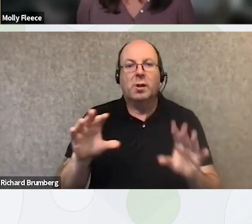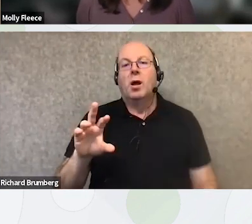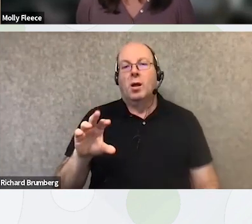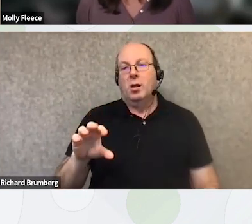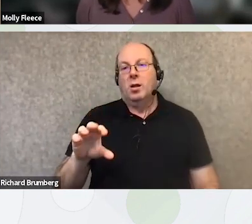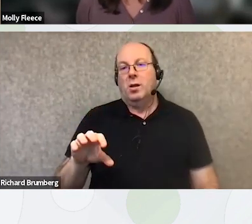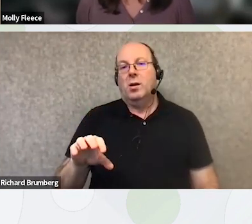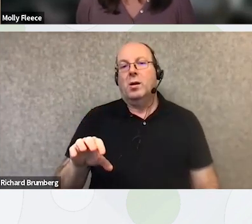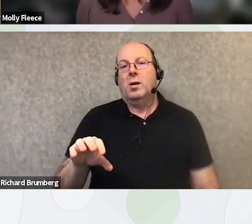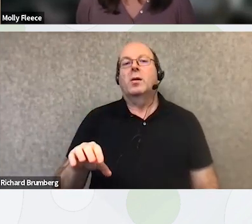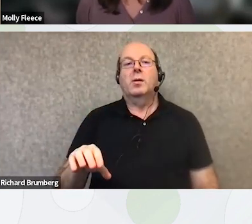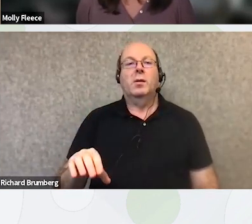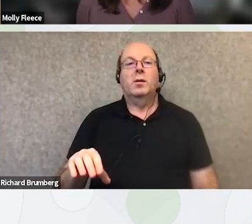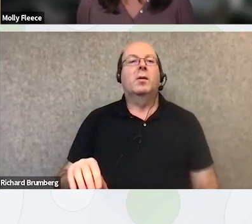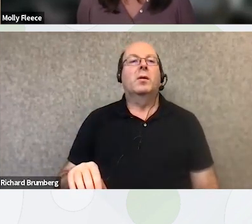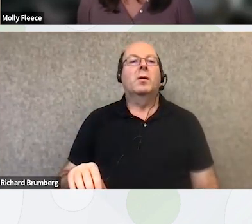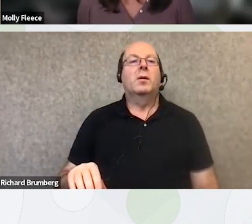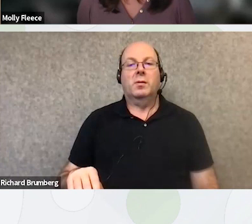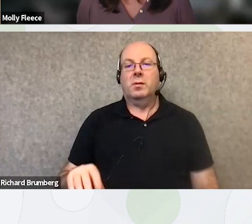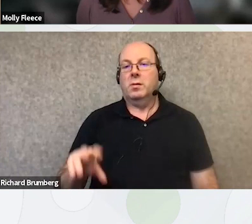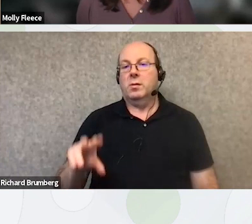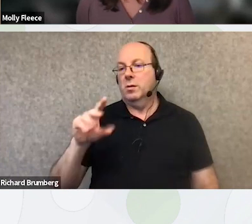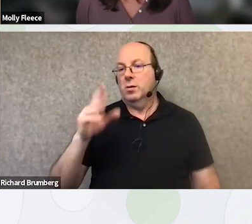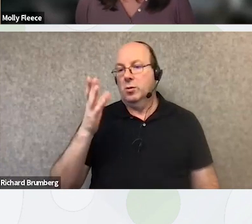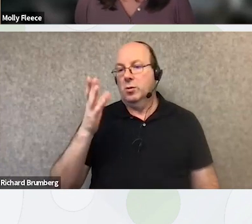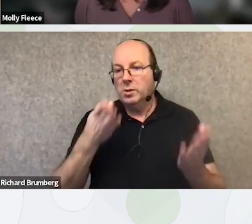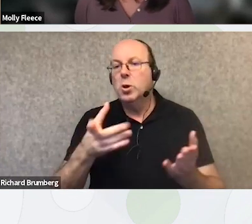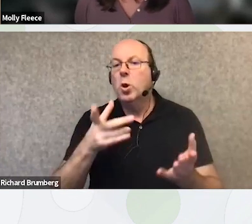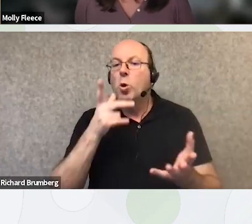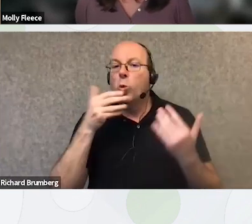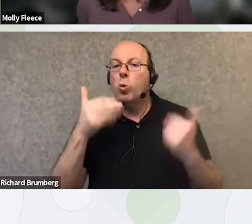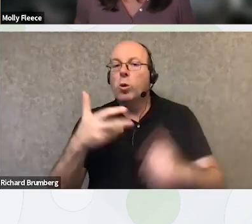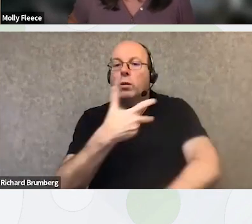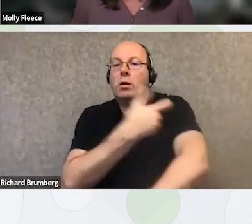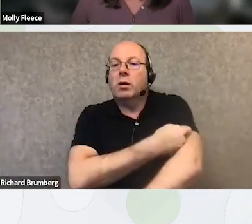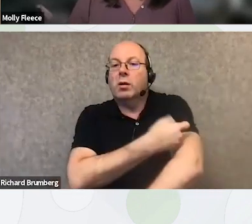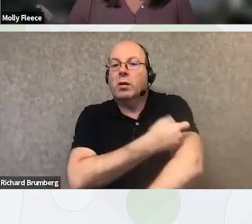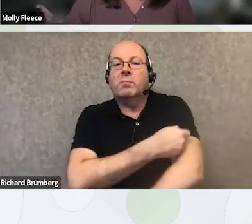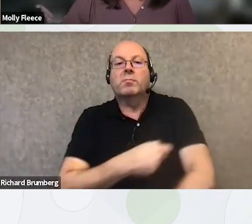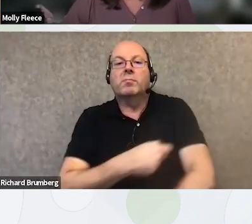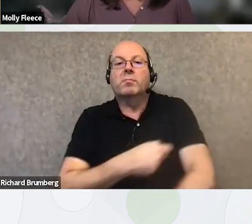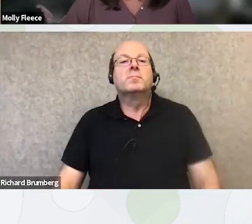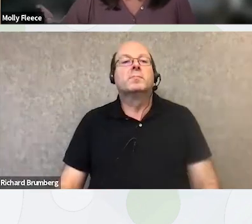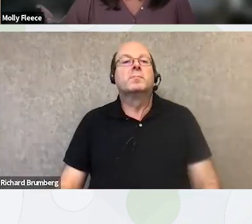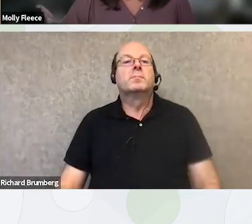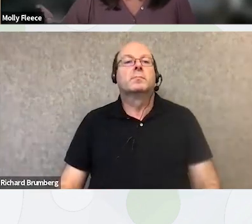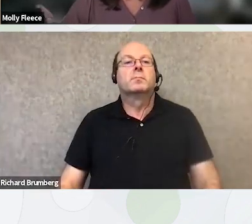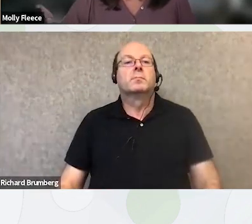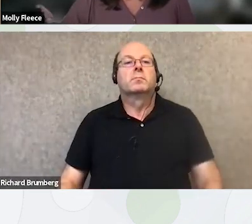who in the US should get this vaccine. And so looking at the two